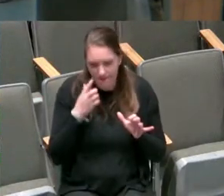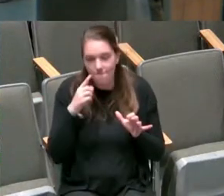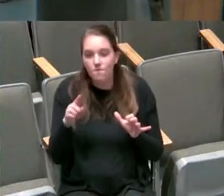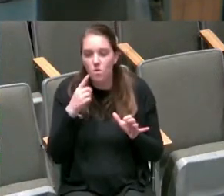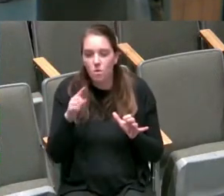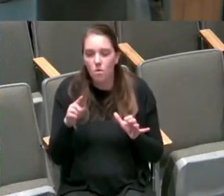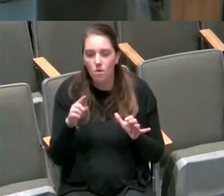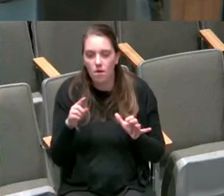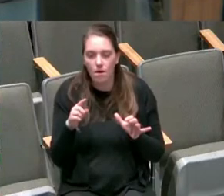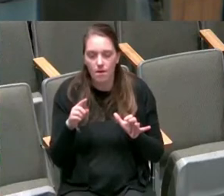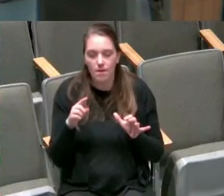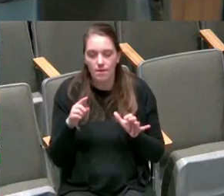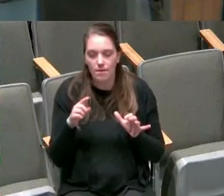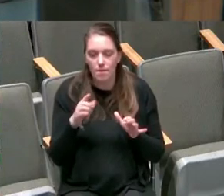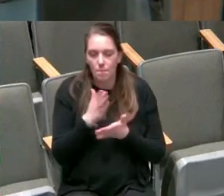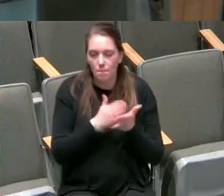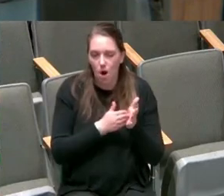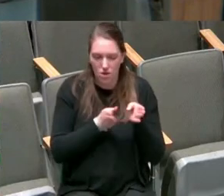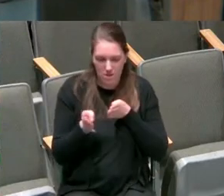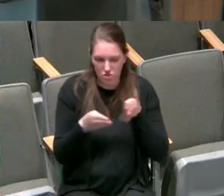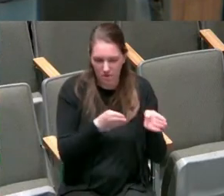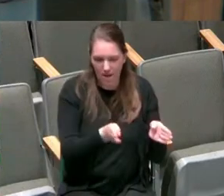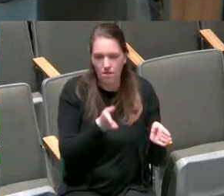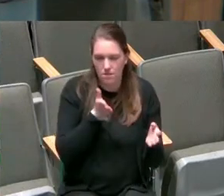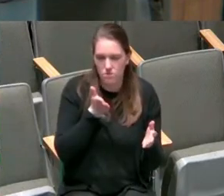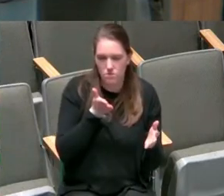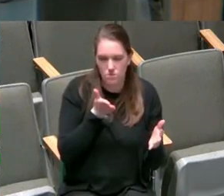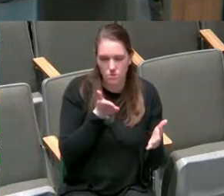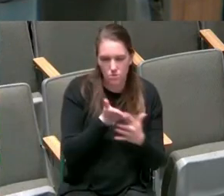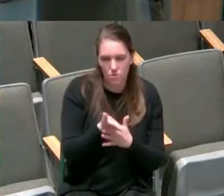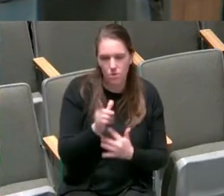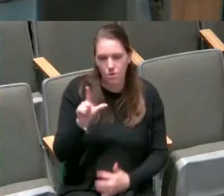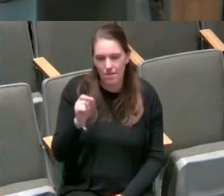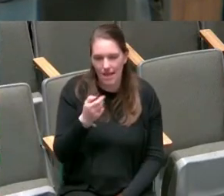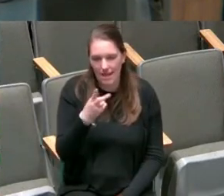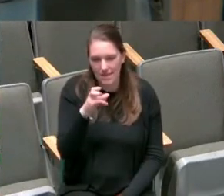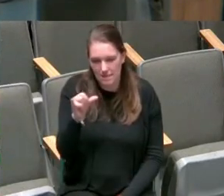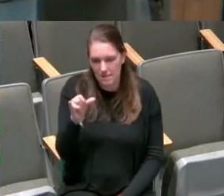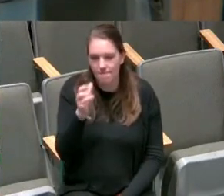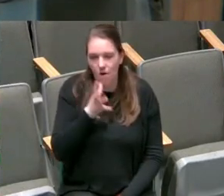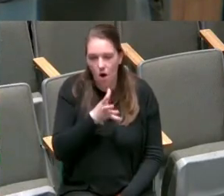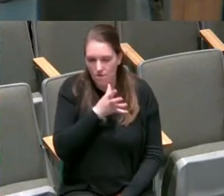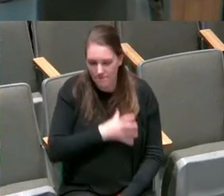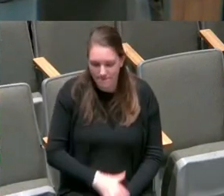the part of the trail that kind of goes through Legacy Farms